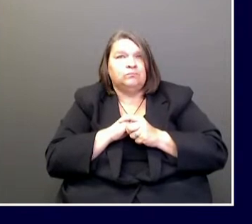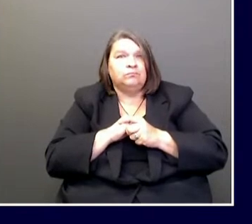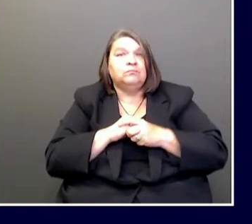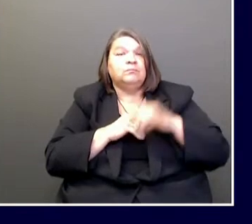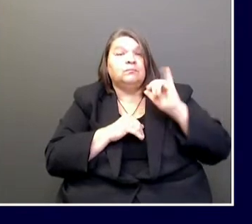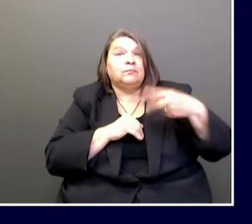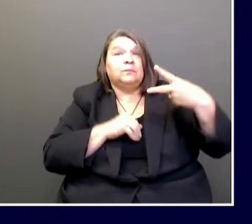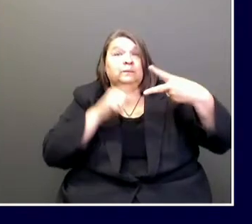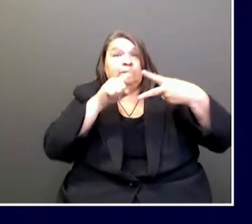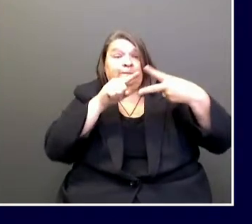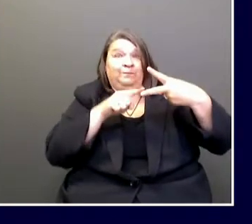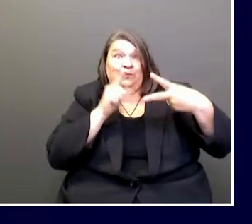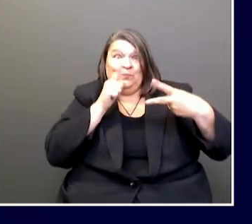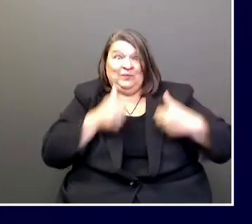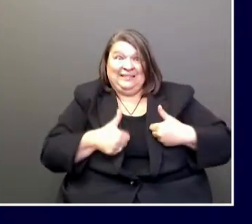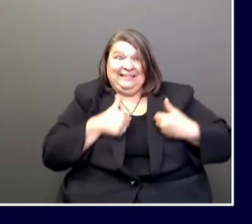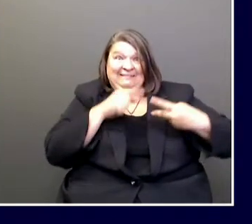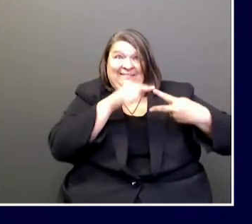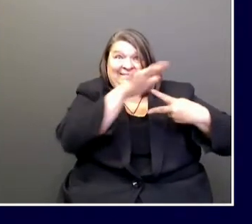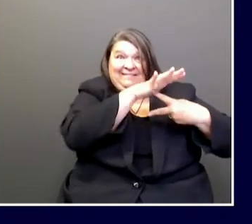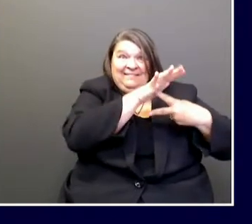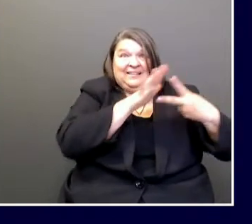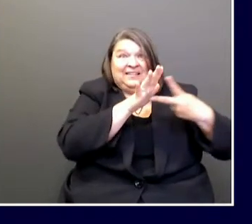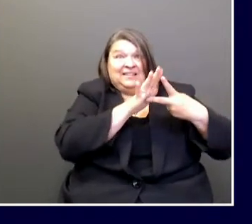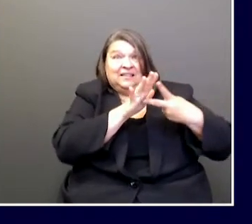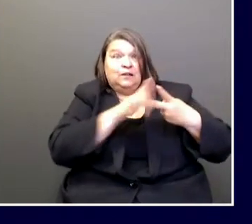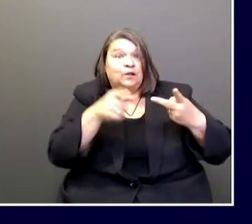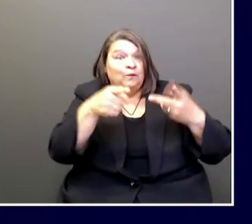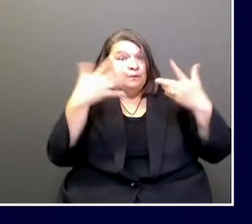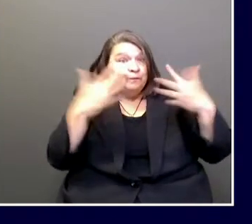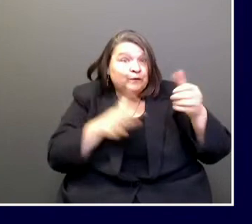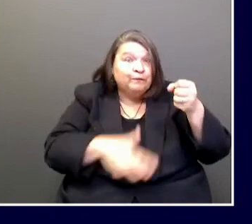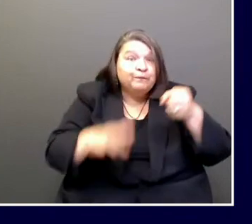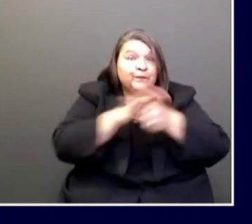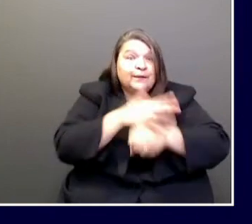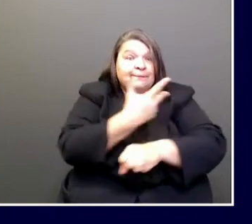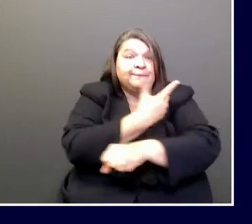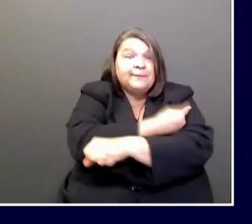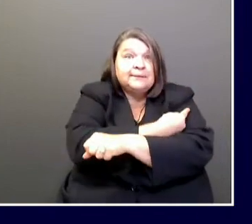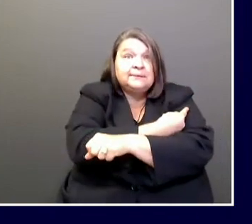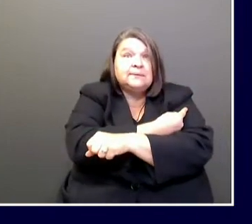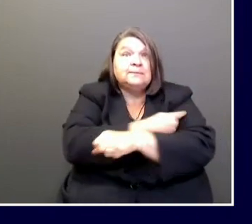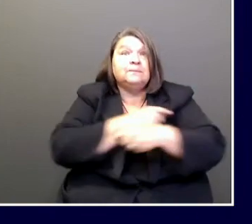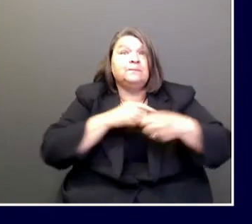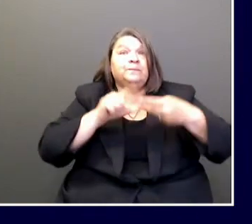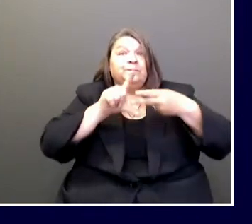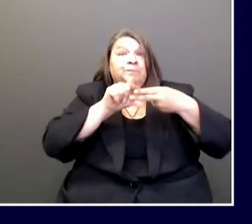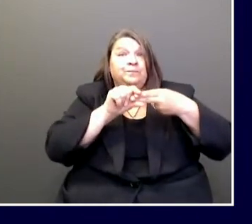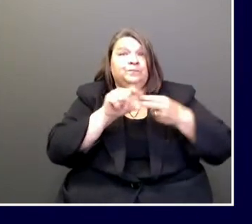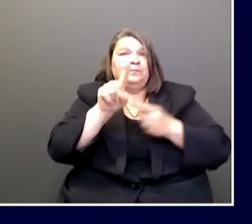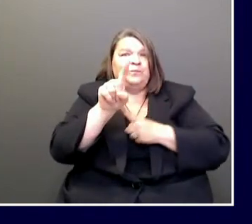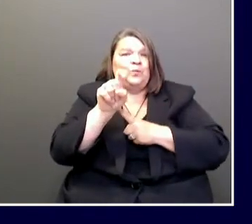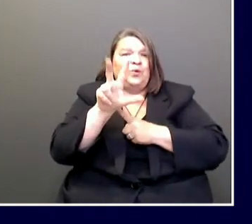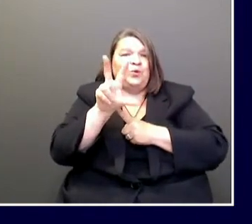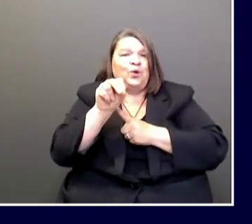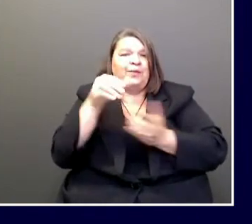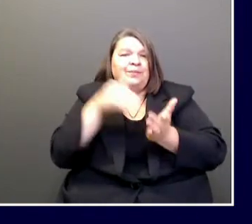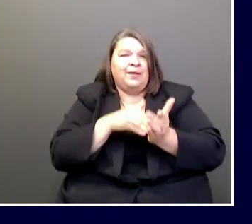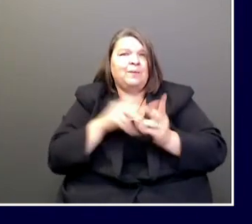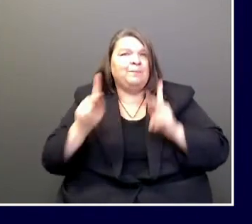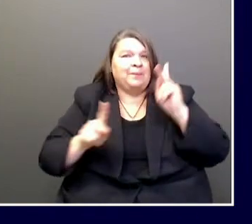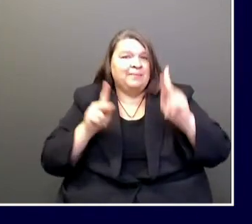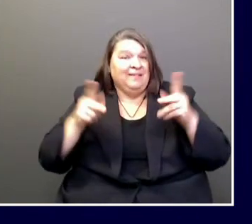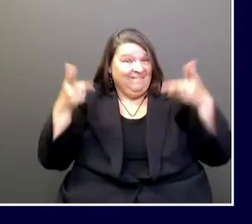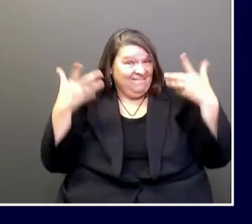County. If you are one of those 130,000 people watching today, the best thing that you can do